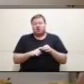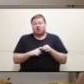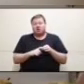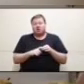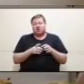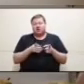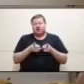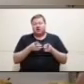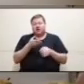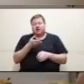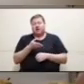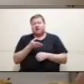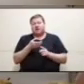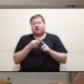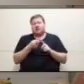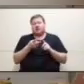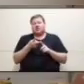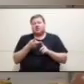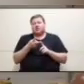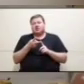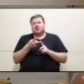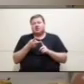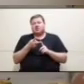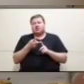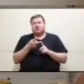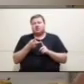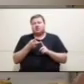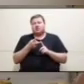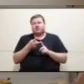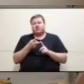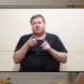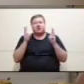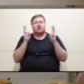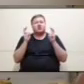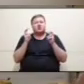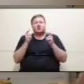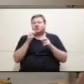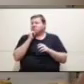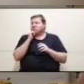that. Then the issue, there's also an issue of